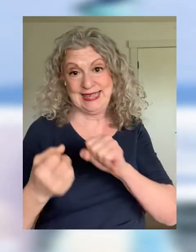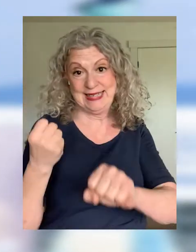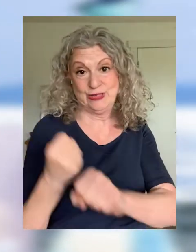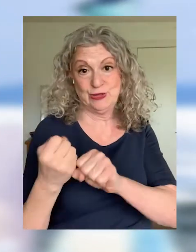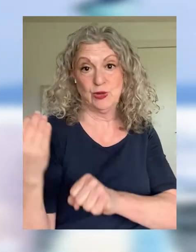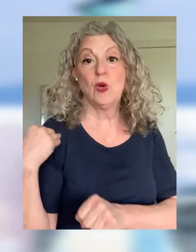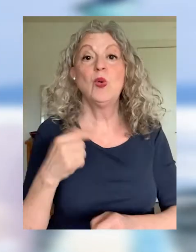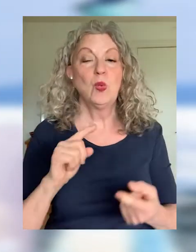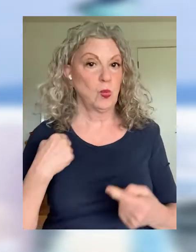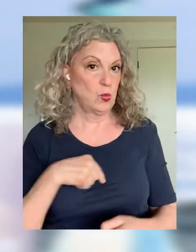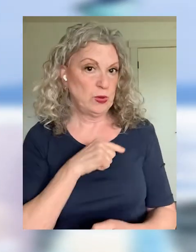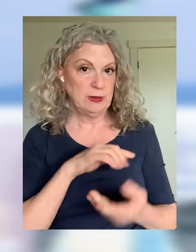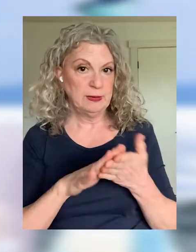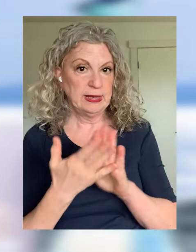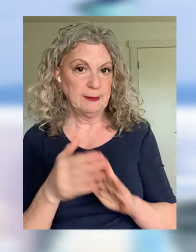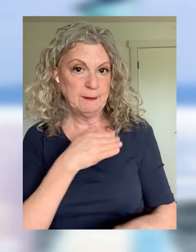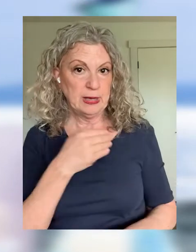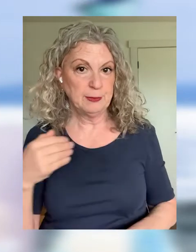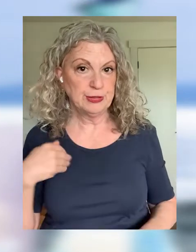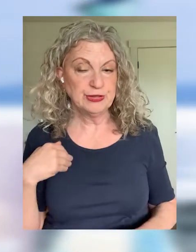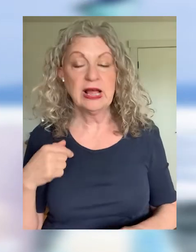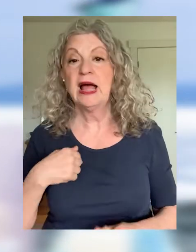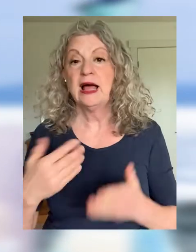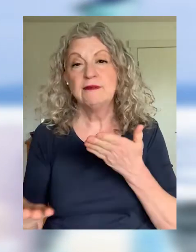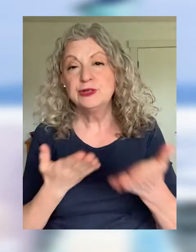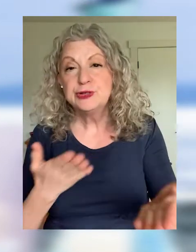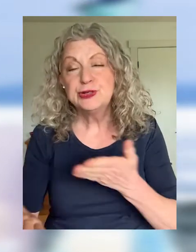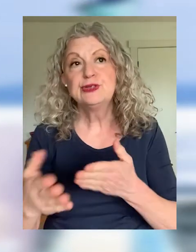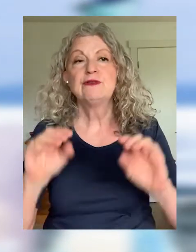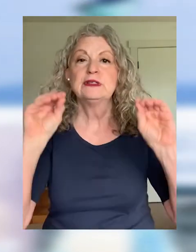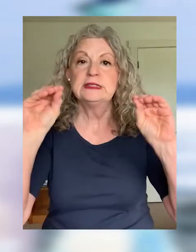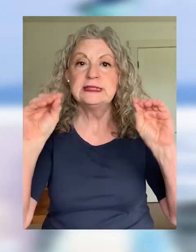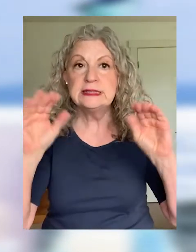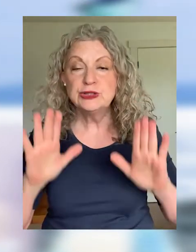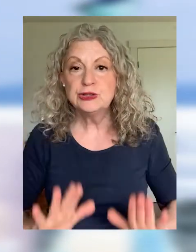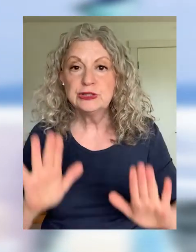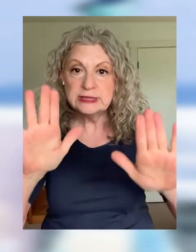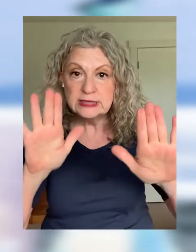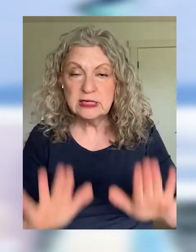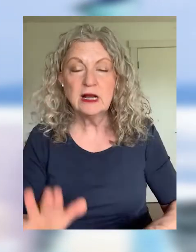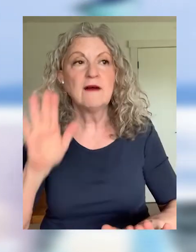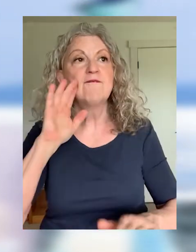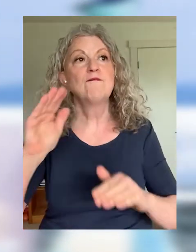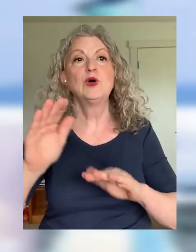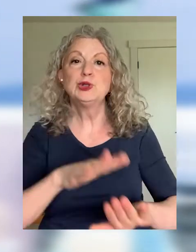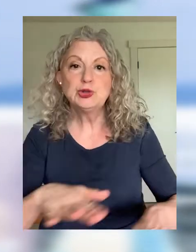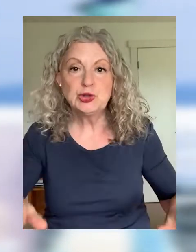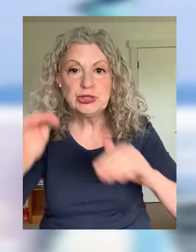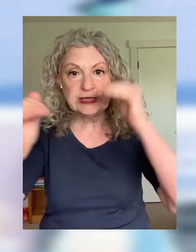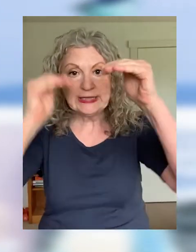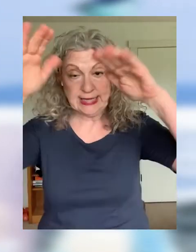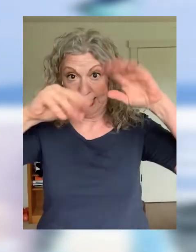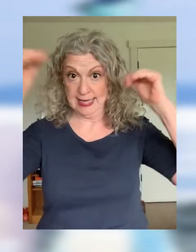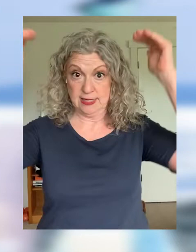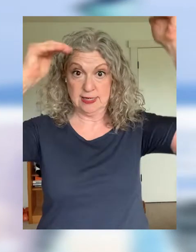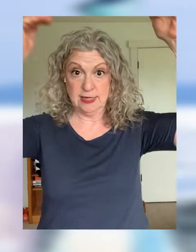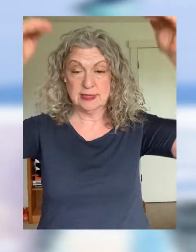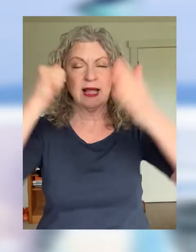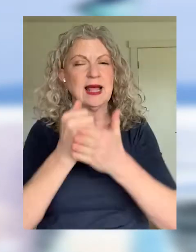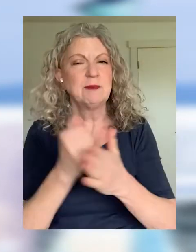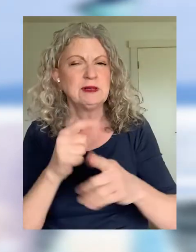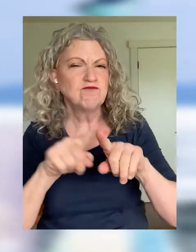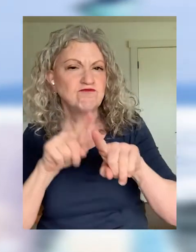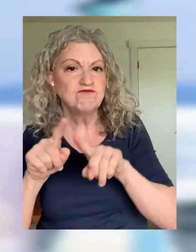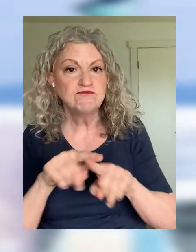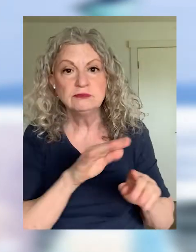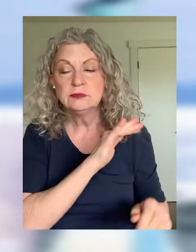9 years ago, we became members. I have served at Trinity as a Sunday school teacher for children, teens, and adults. I've helped on various